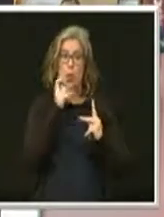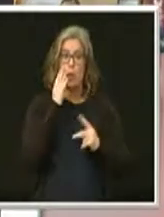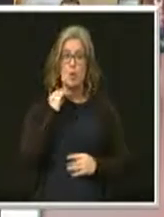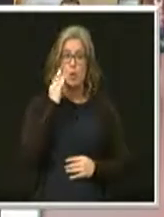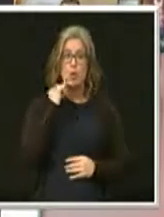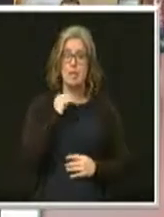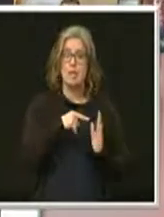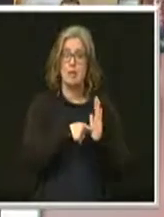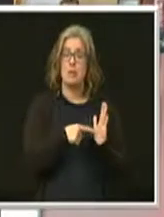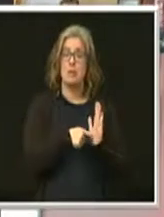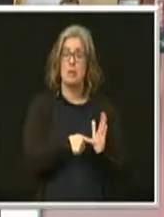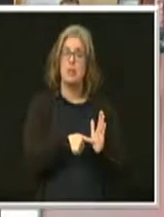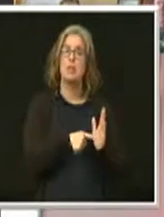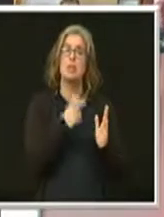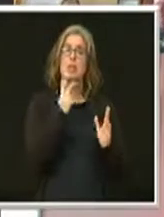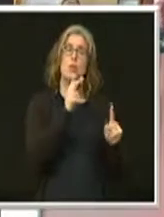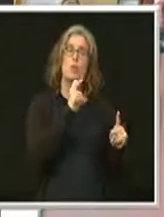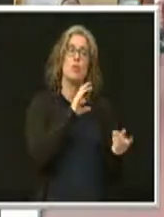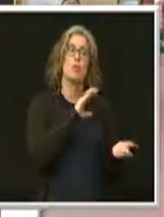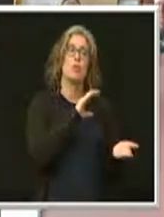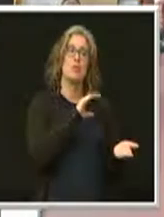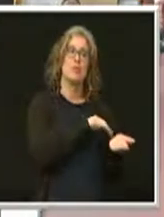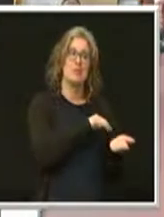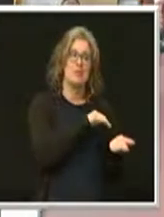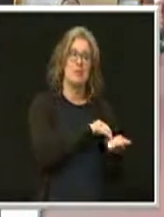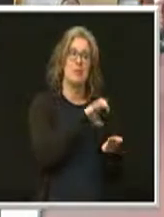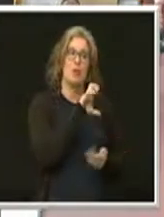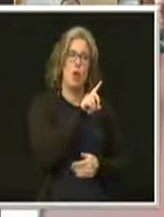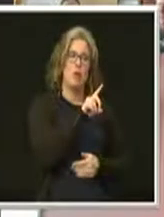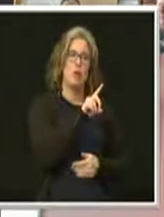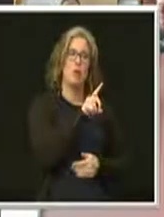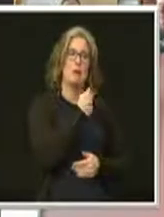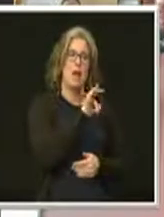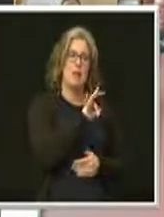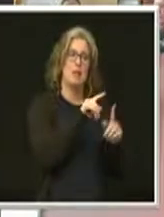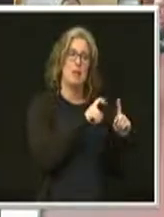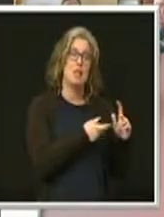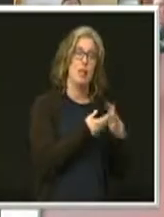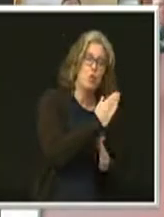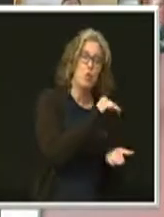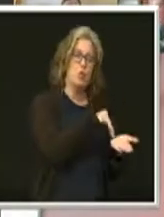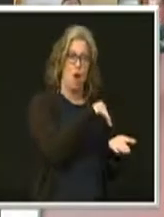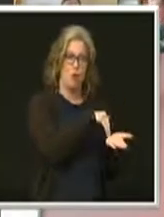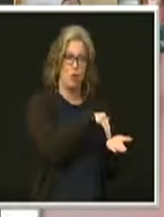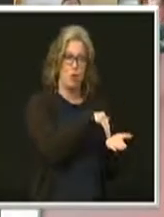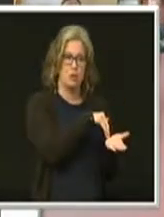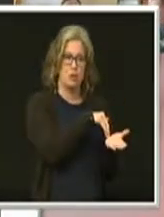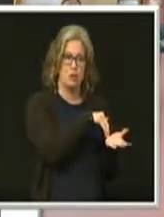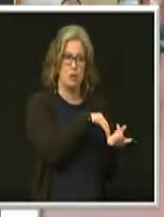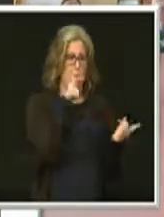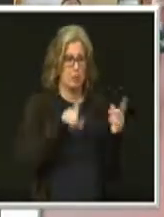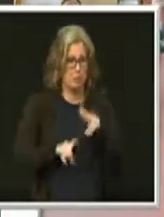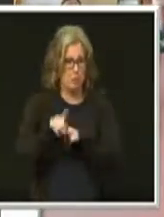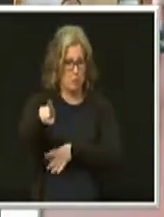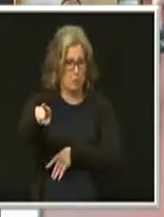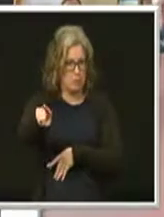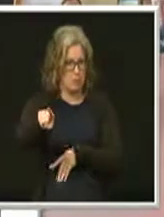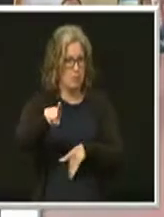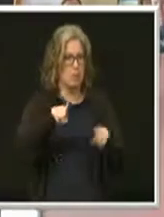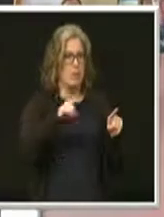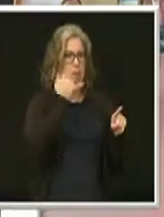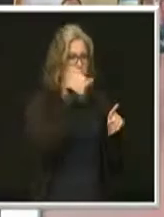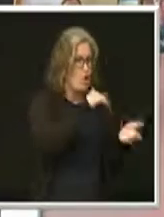experiencing symptoms to seek COVID-19 testing through their healthcare provider. Okay, and so